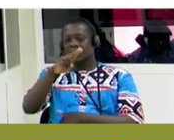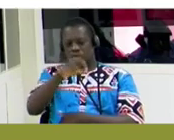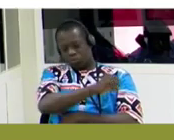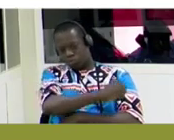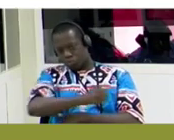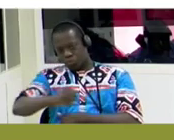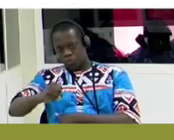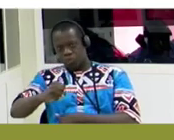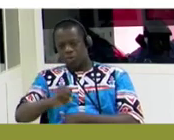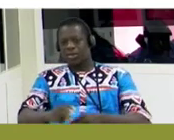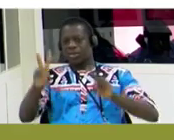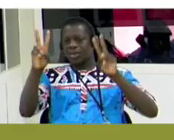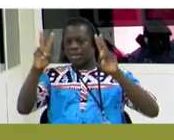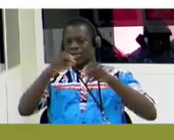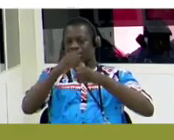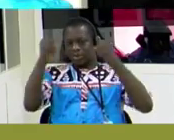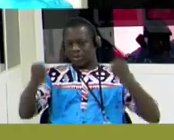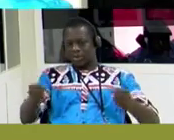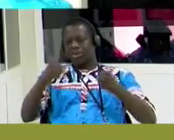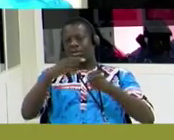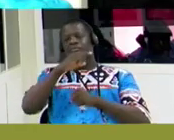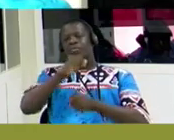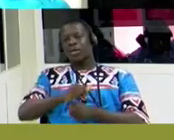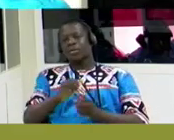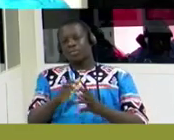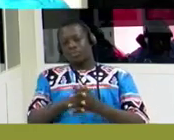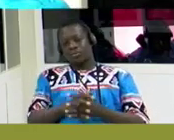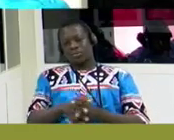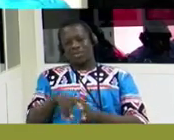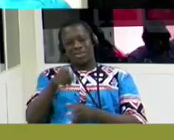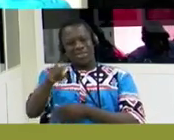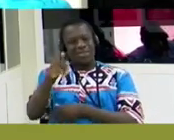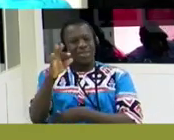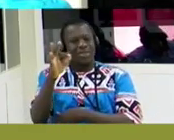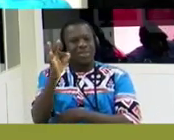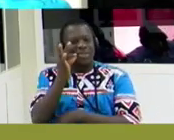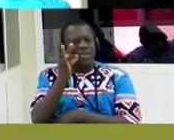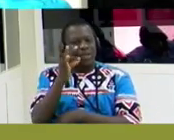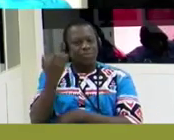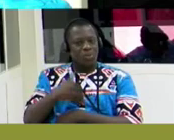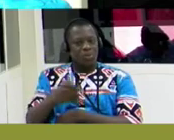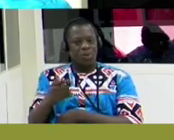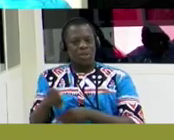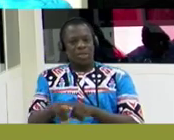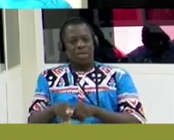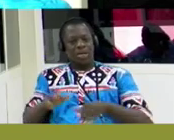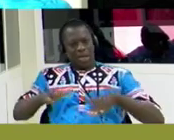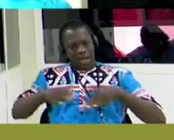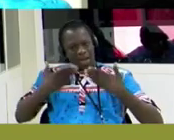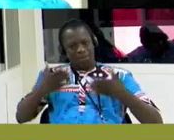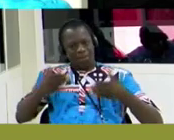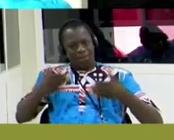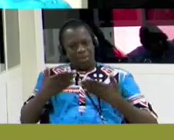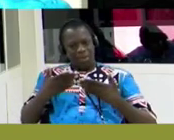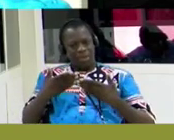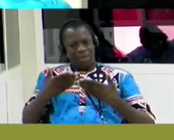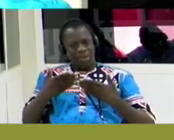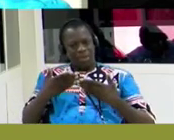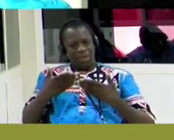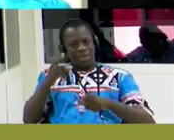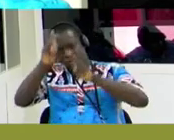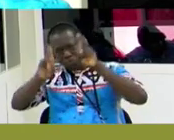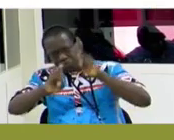chairman. Was that answer satisfactory to the interrogators?